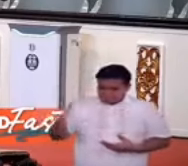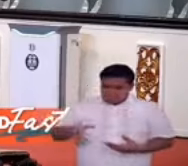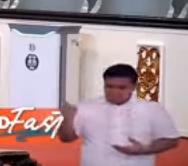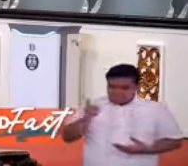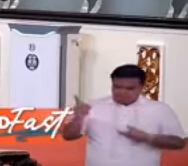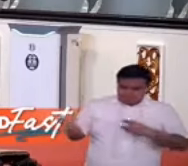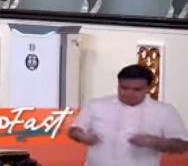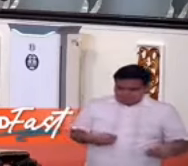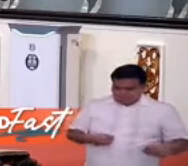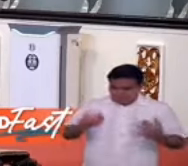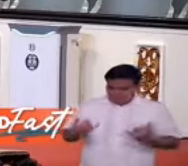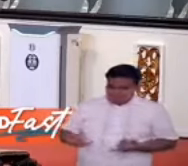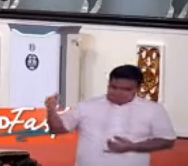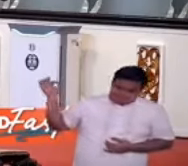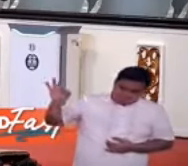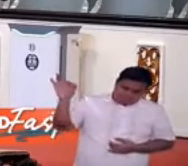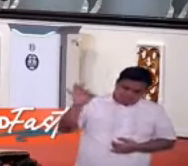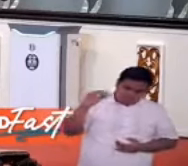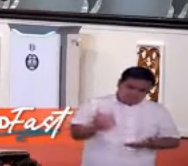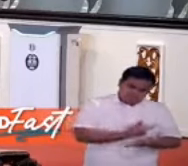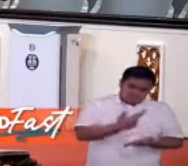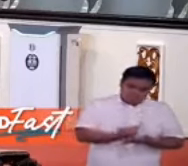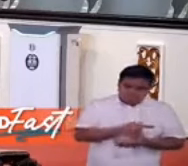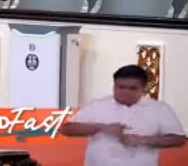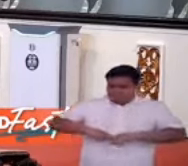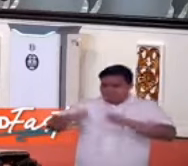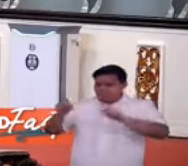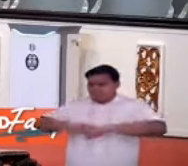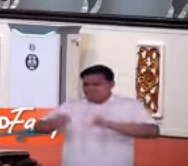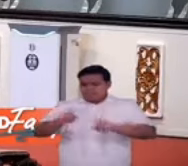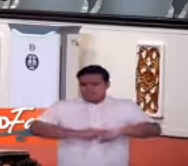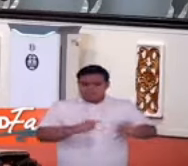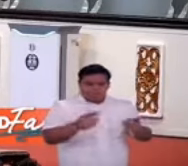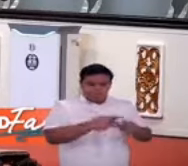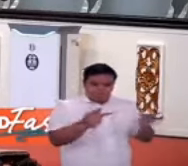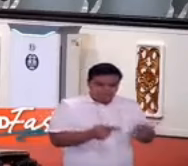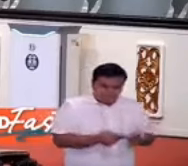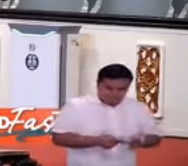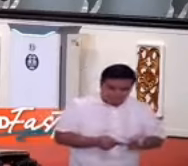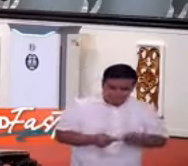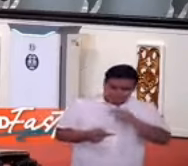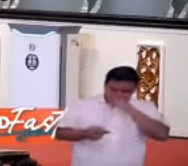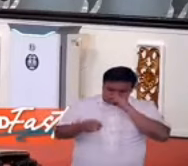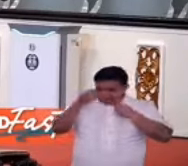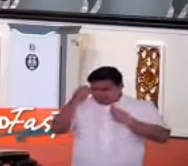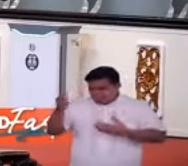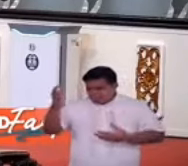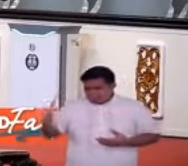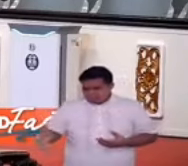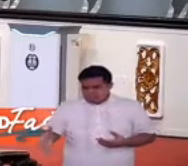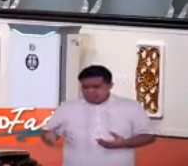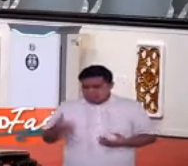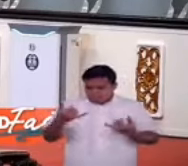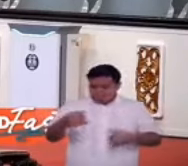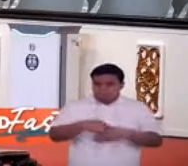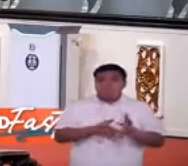do, to preach the gospel to every creature in the different places where you have ordained us and put us in.